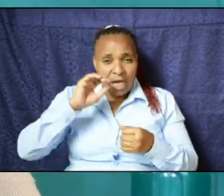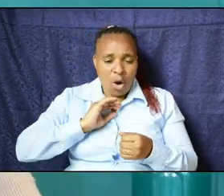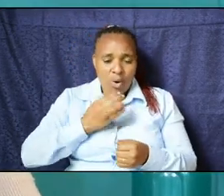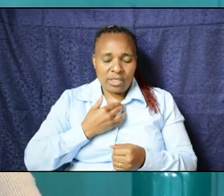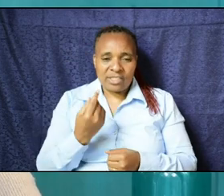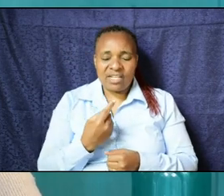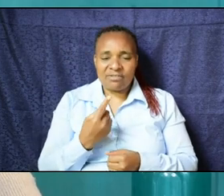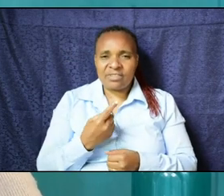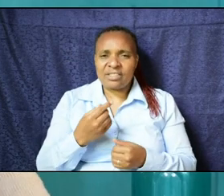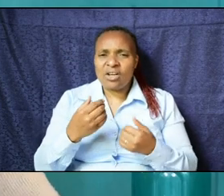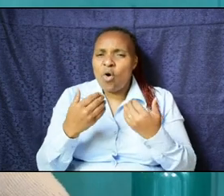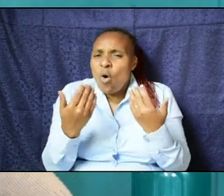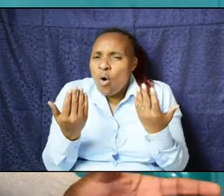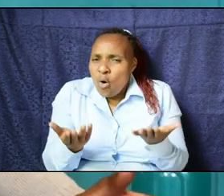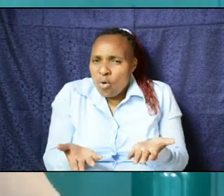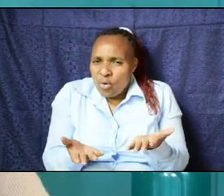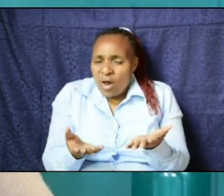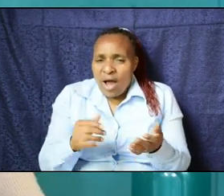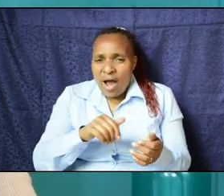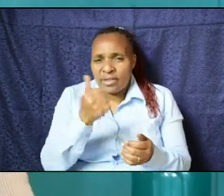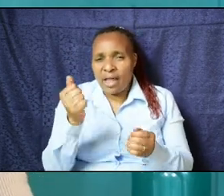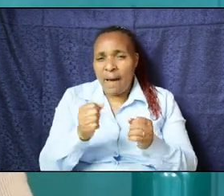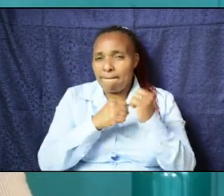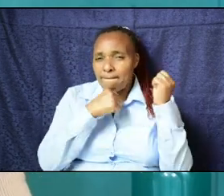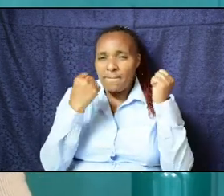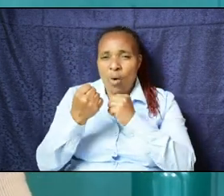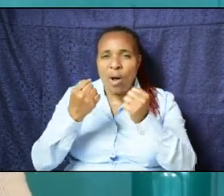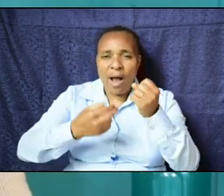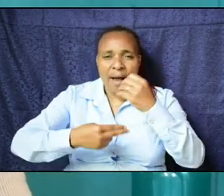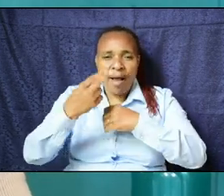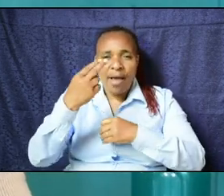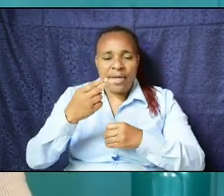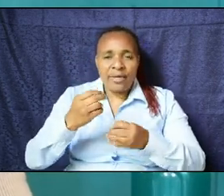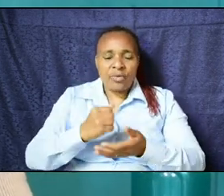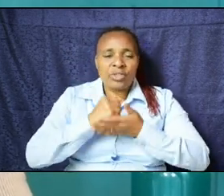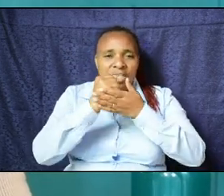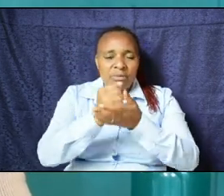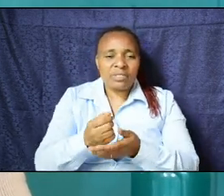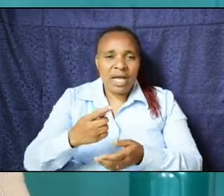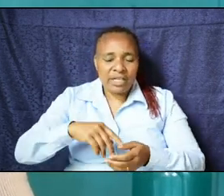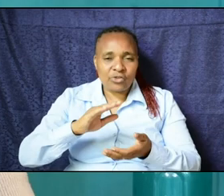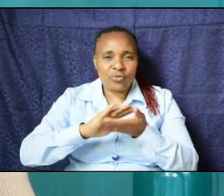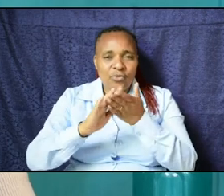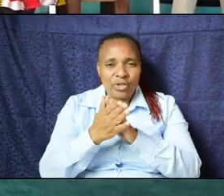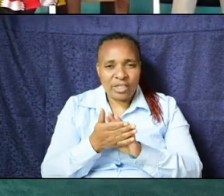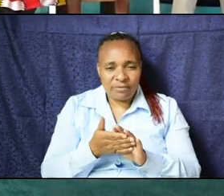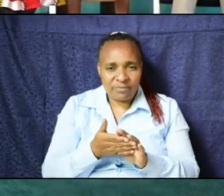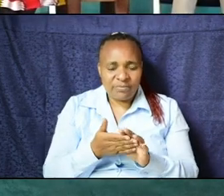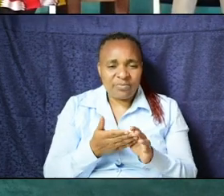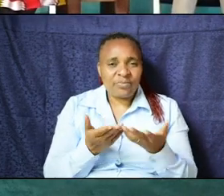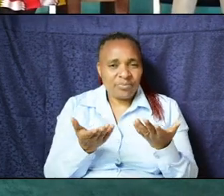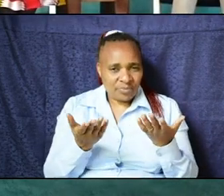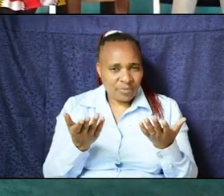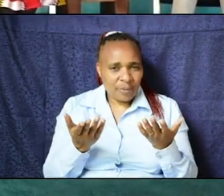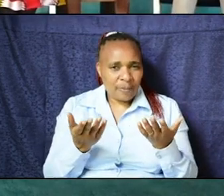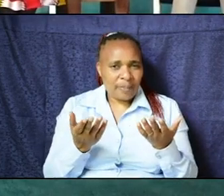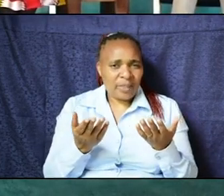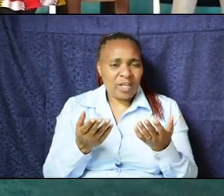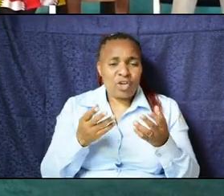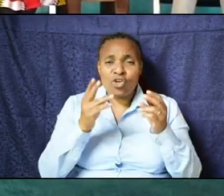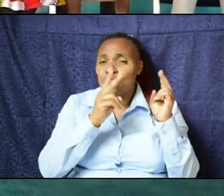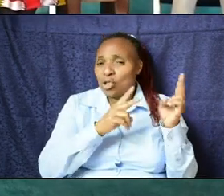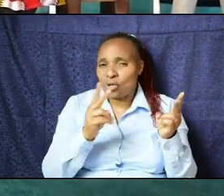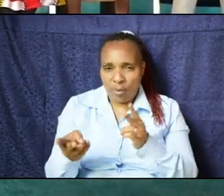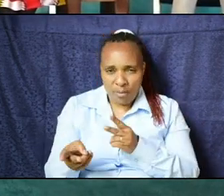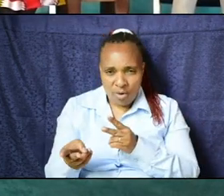people right now? Or do we have another power, a higher power that helps us to forgive? It's quite obvious